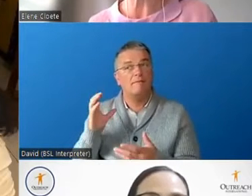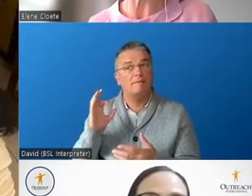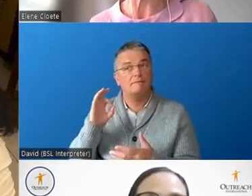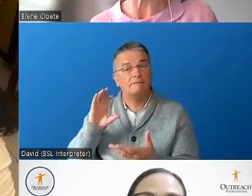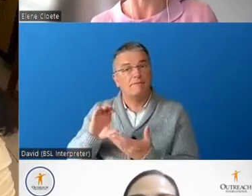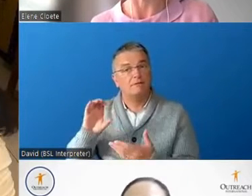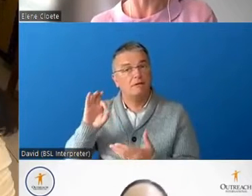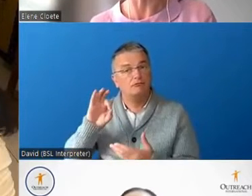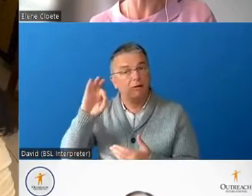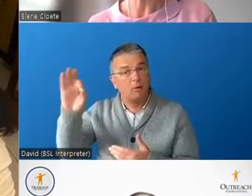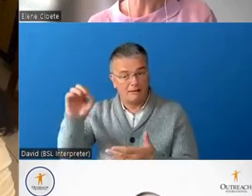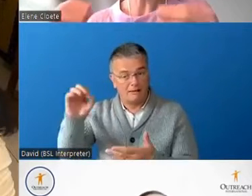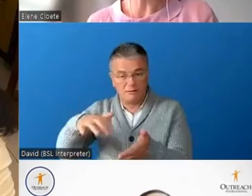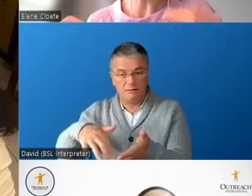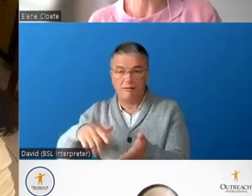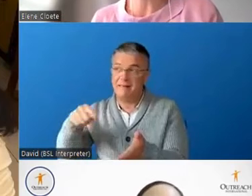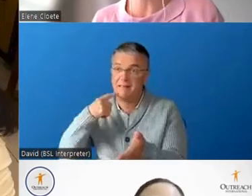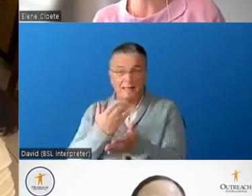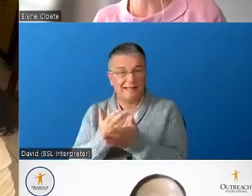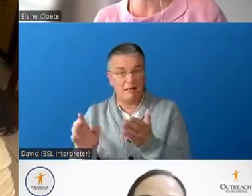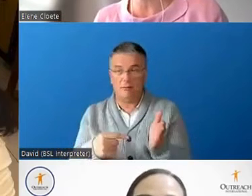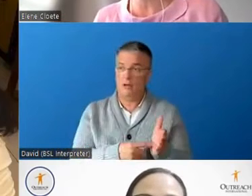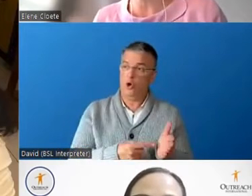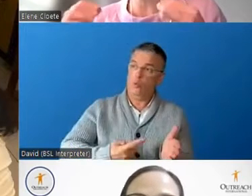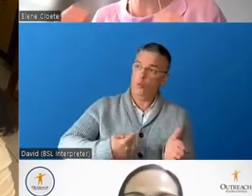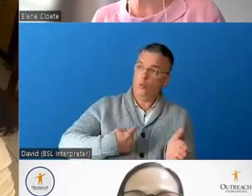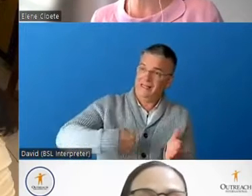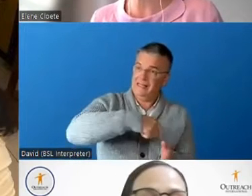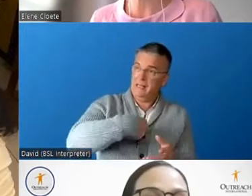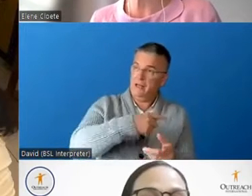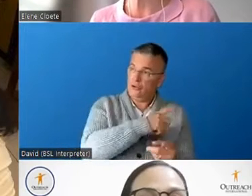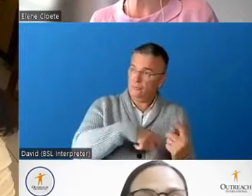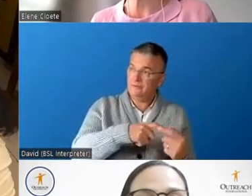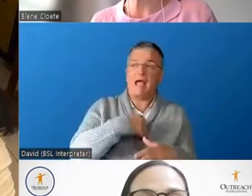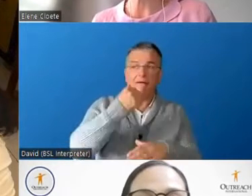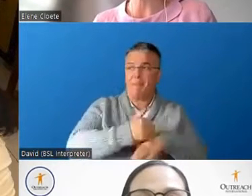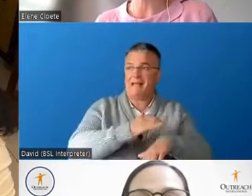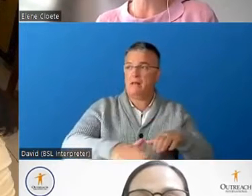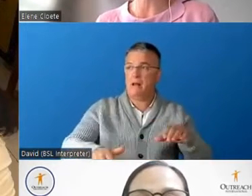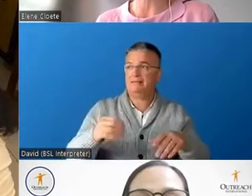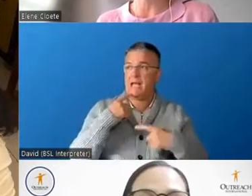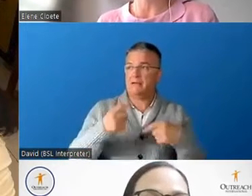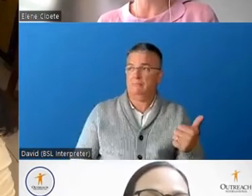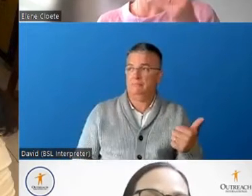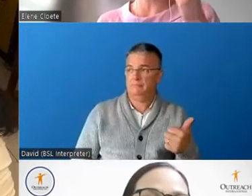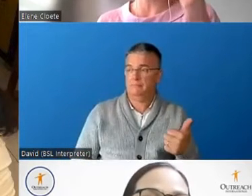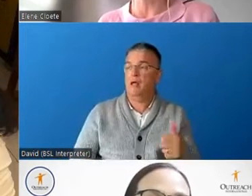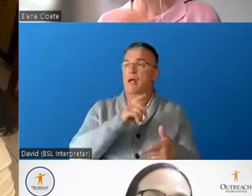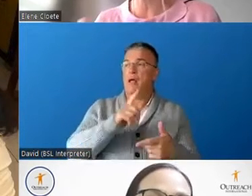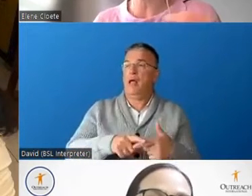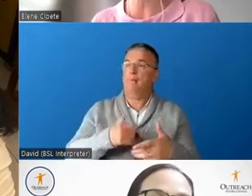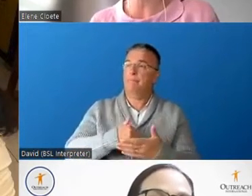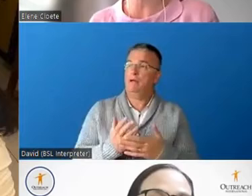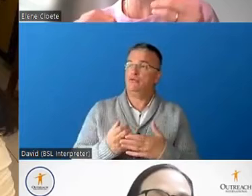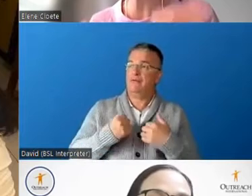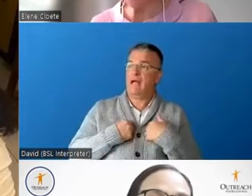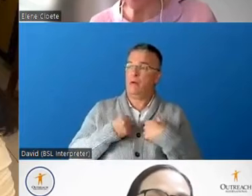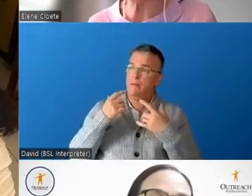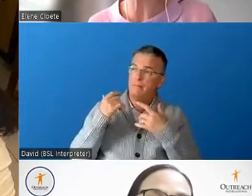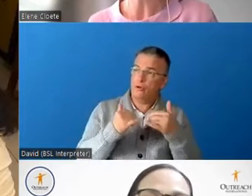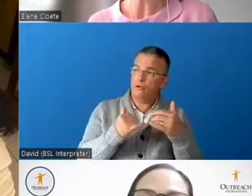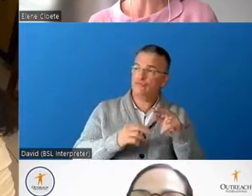made very explicit, look, we as a community, we have baseline data, and as part of our monitoring